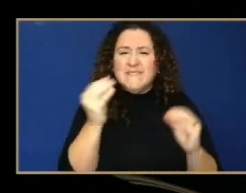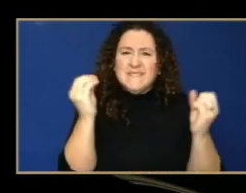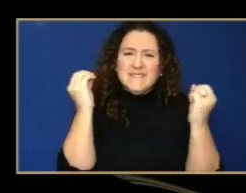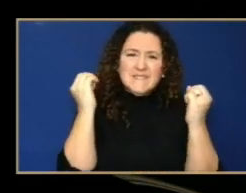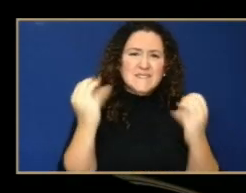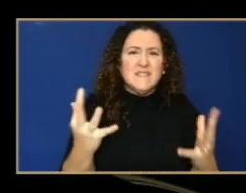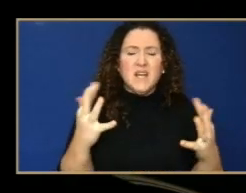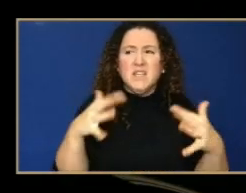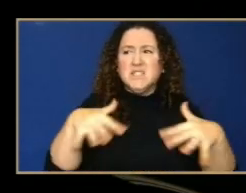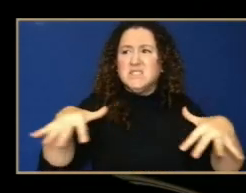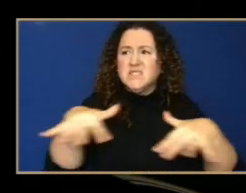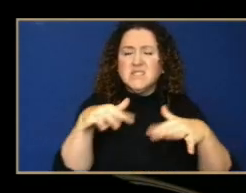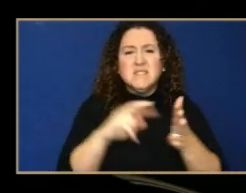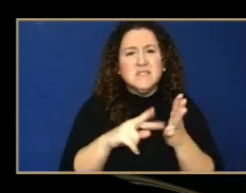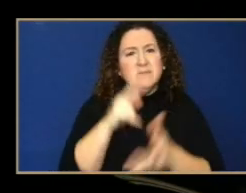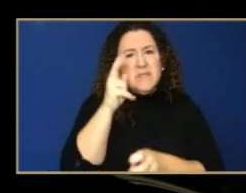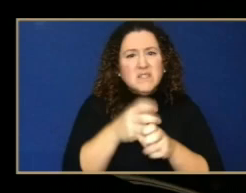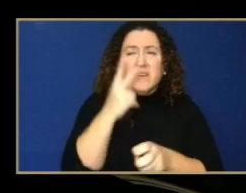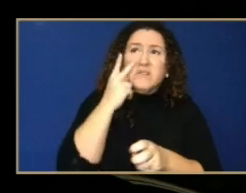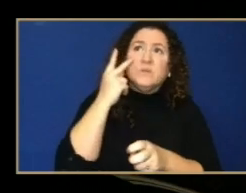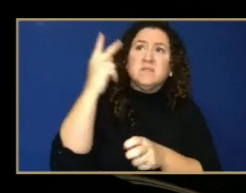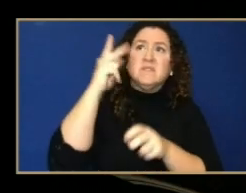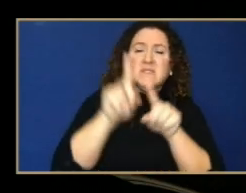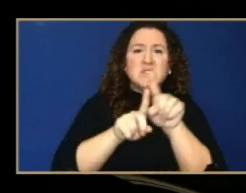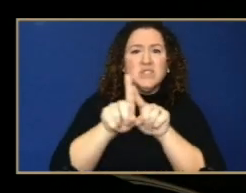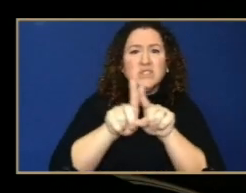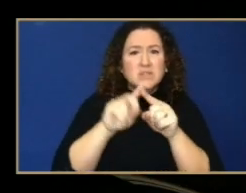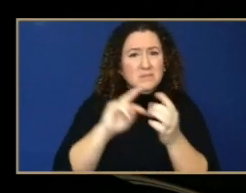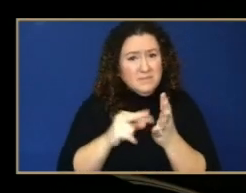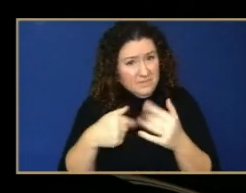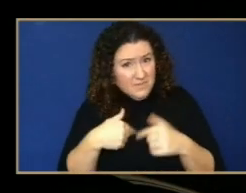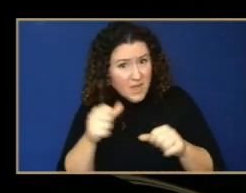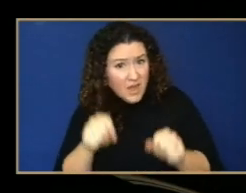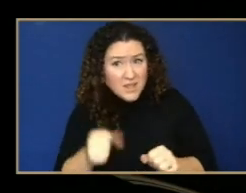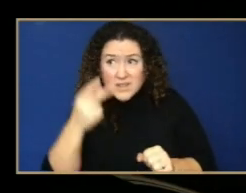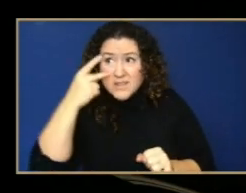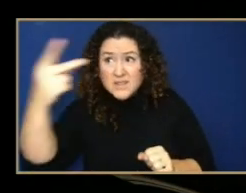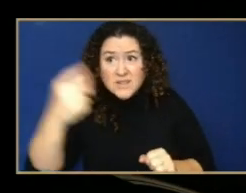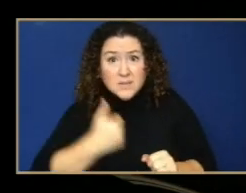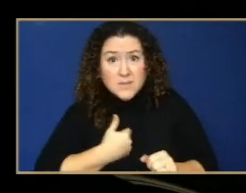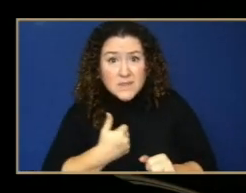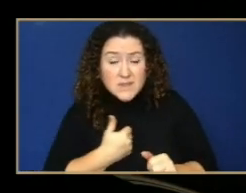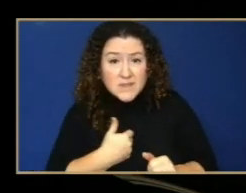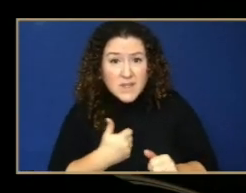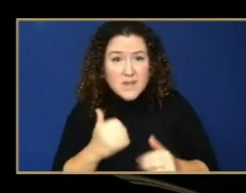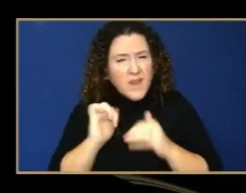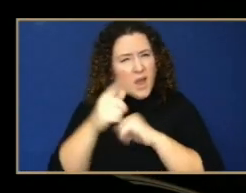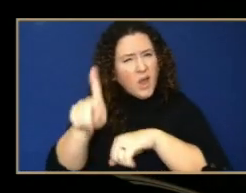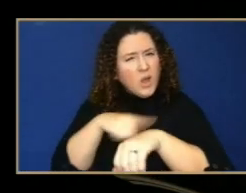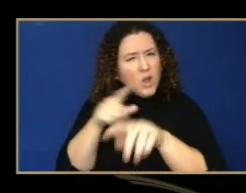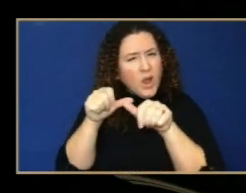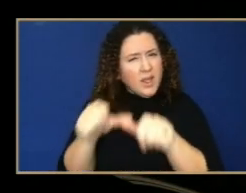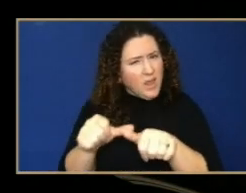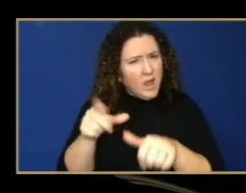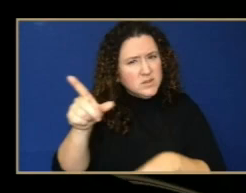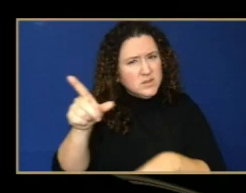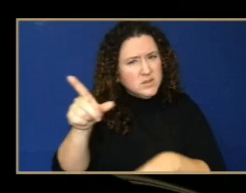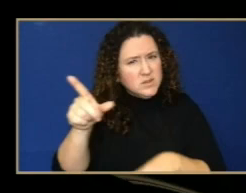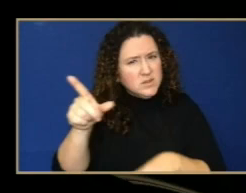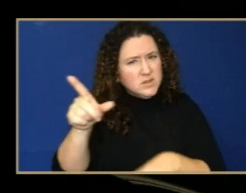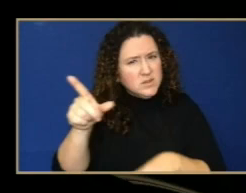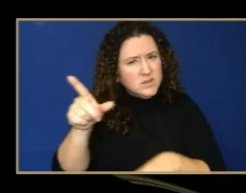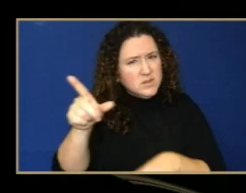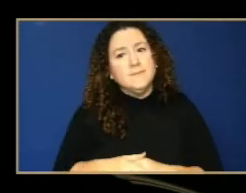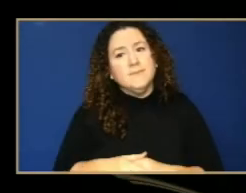eye? And how long will the conjunction last? If you're in New York City, that's good news for